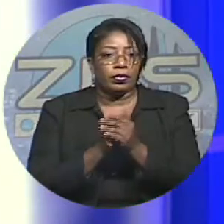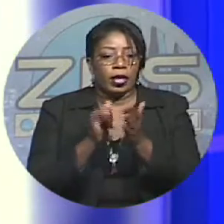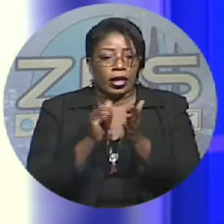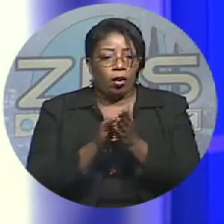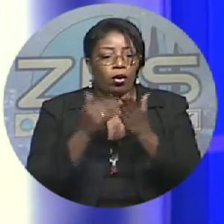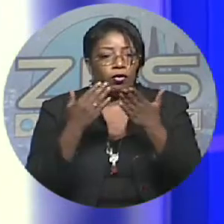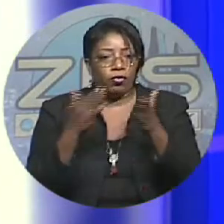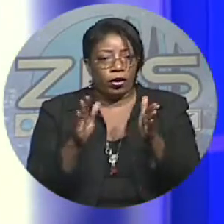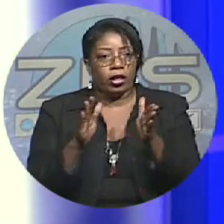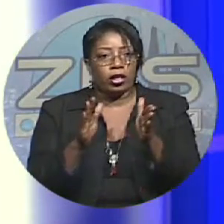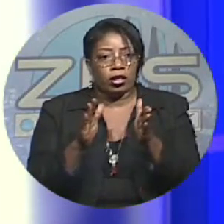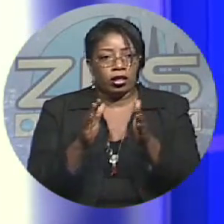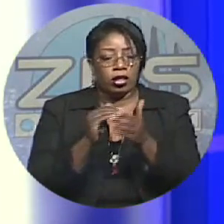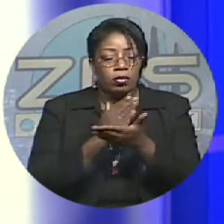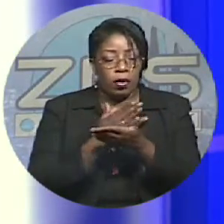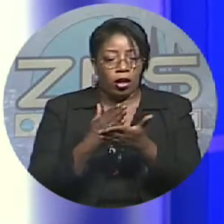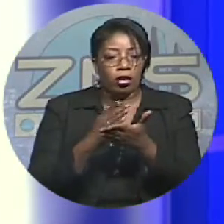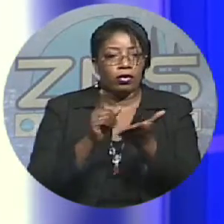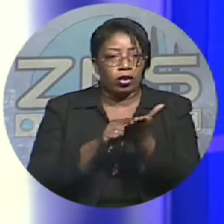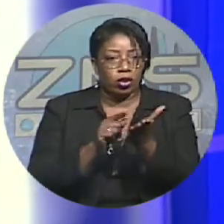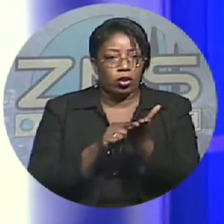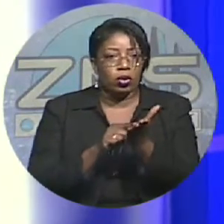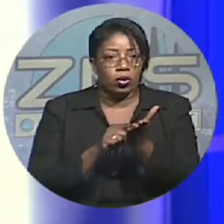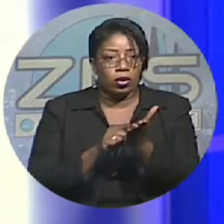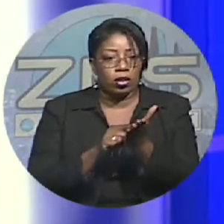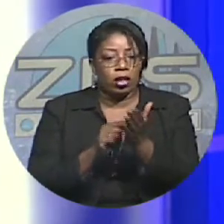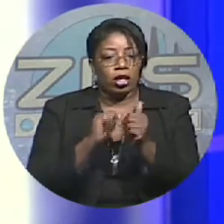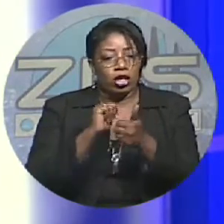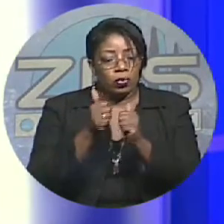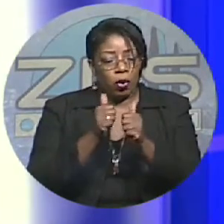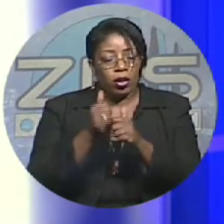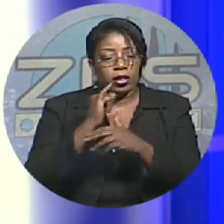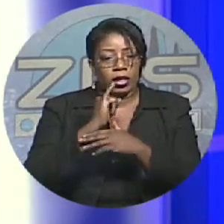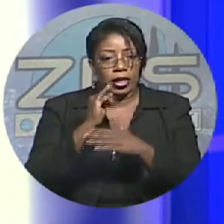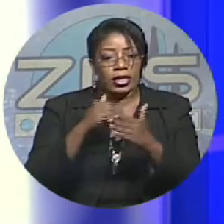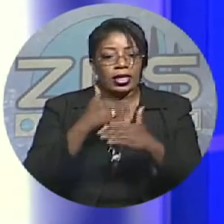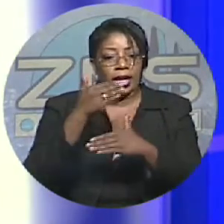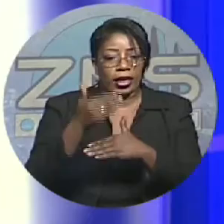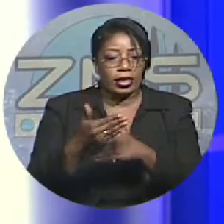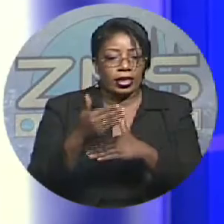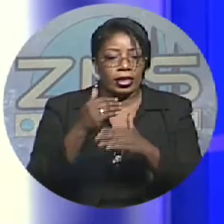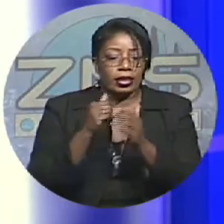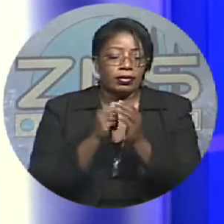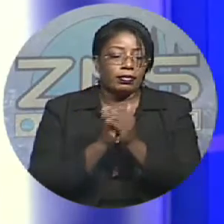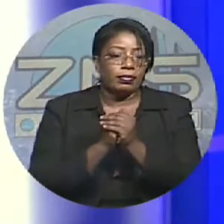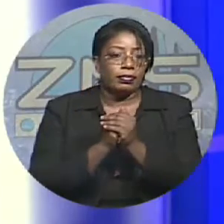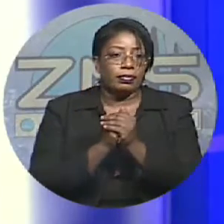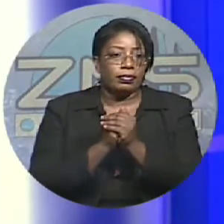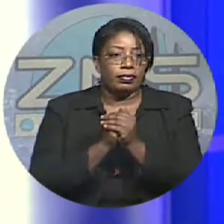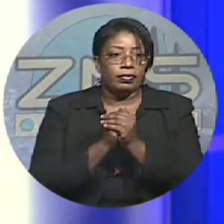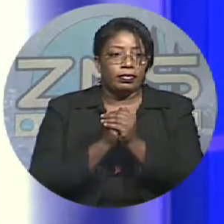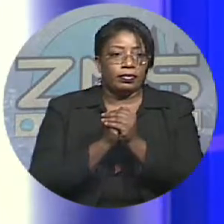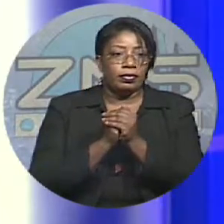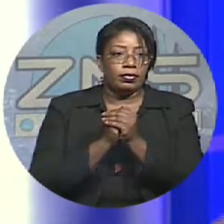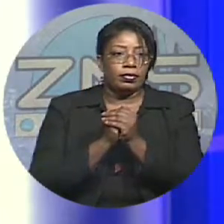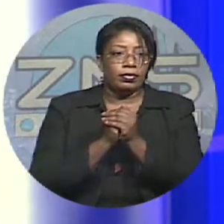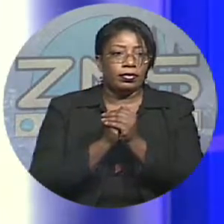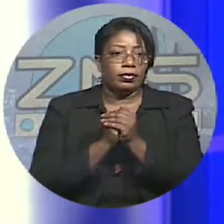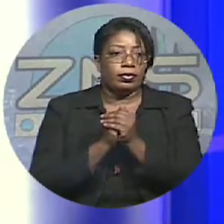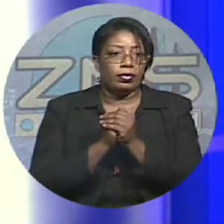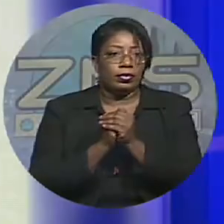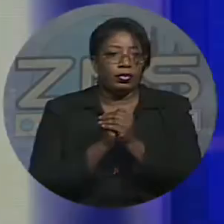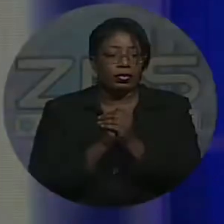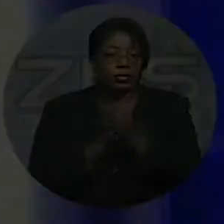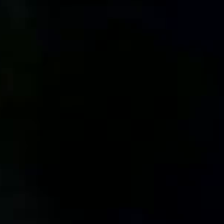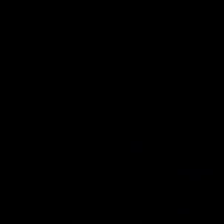And that does it for this portion of the news, but don't go anywhere. Sports with Kelsey Johnson is up next.